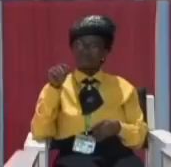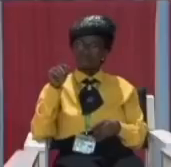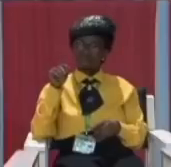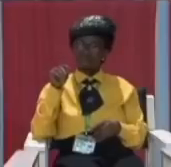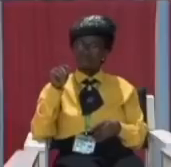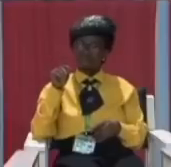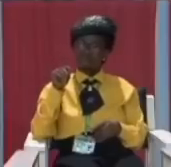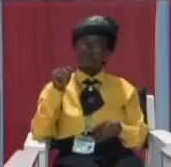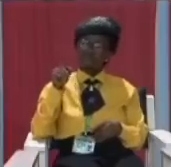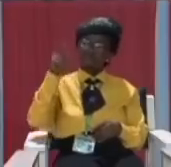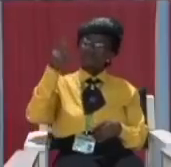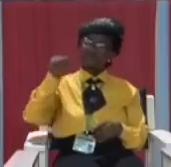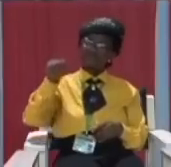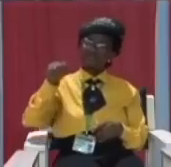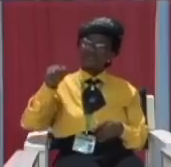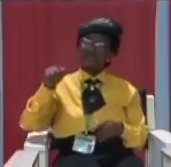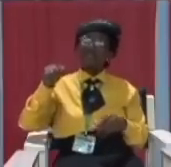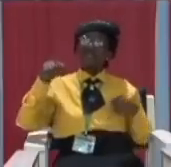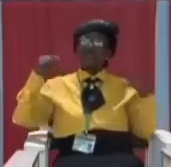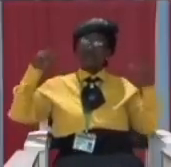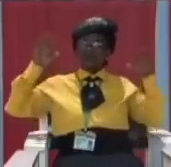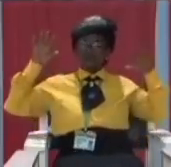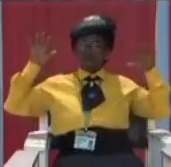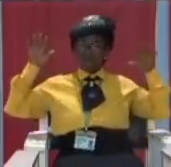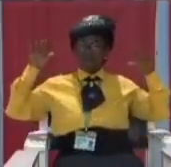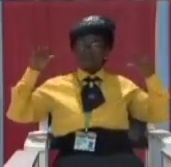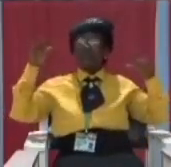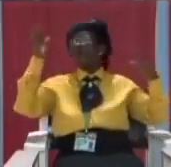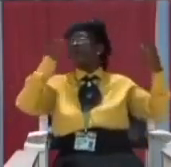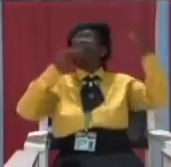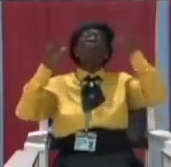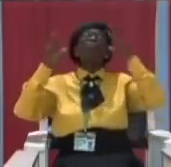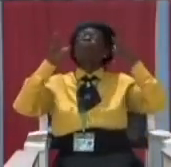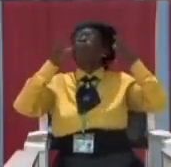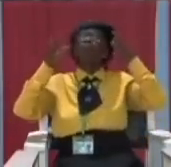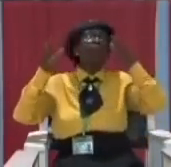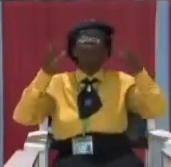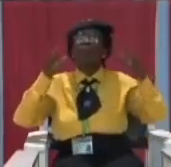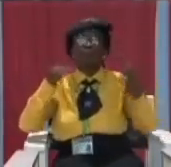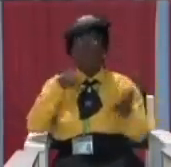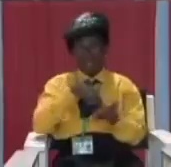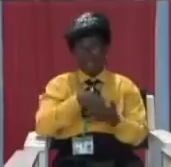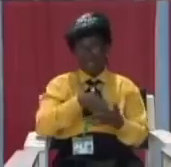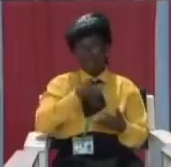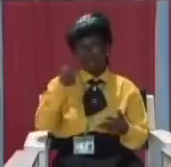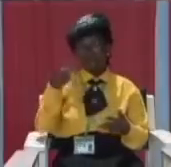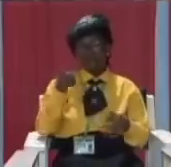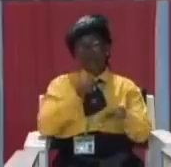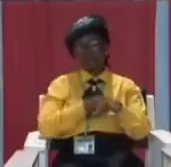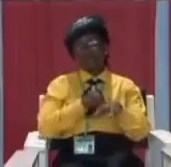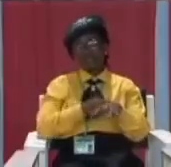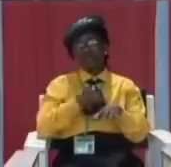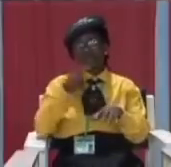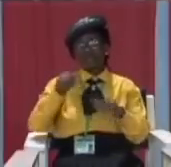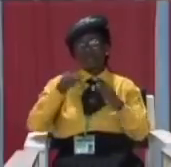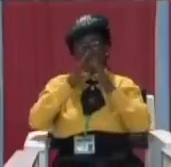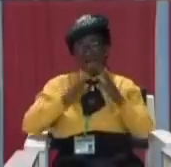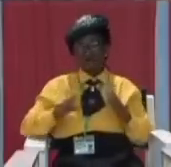the wind blew again a second time. The house was shaking.